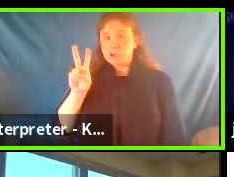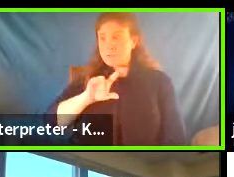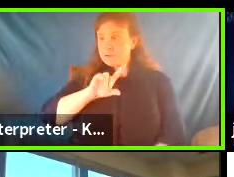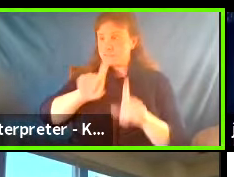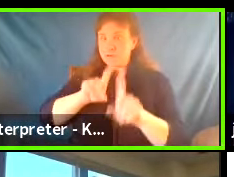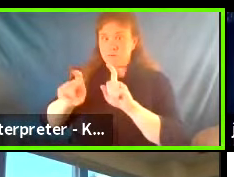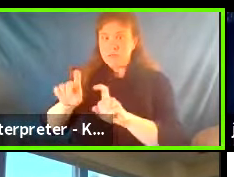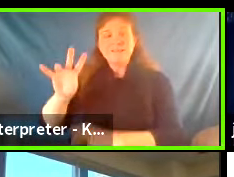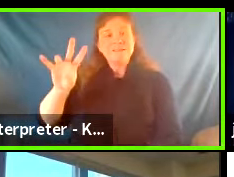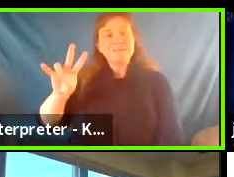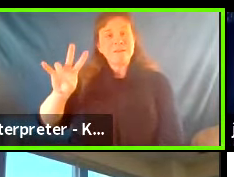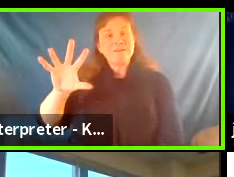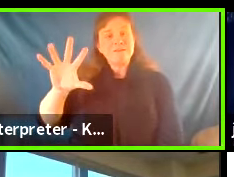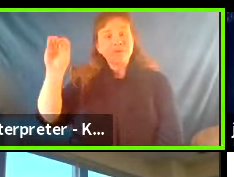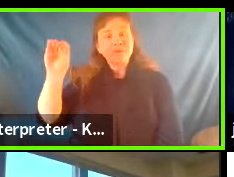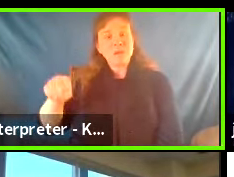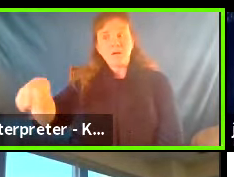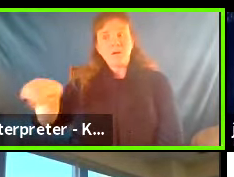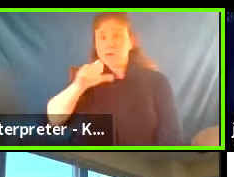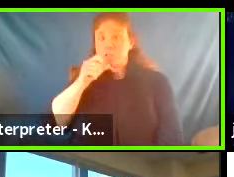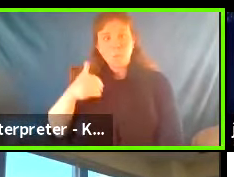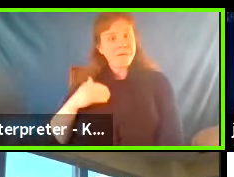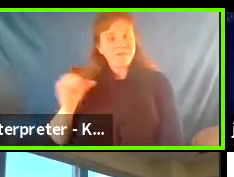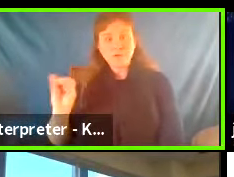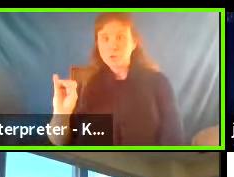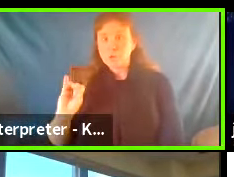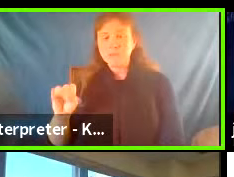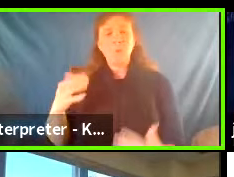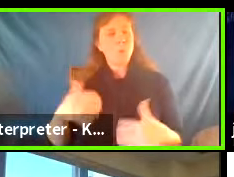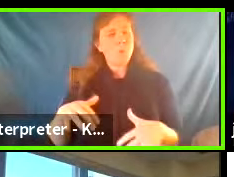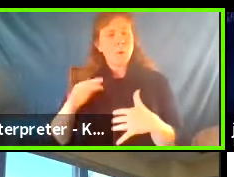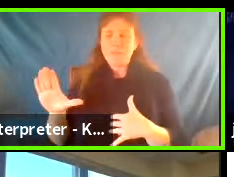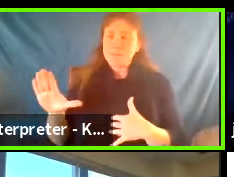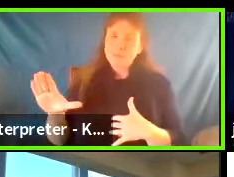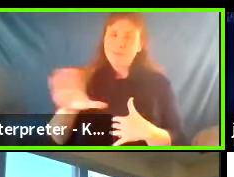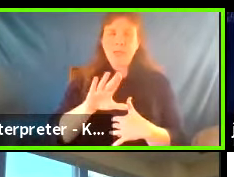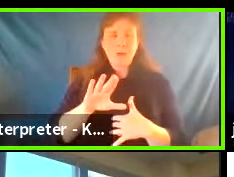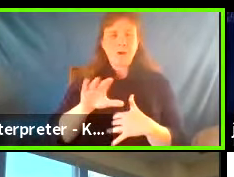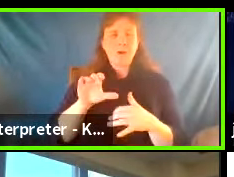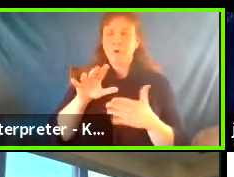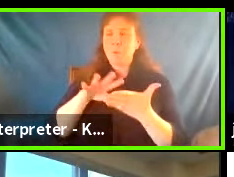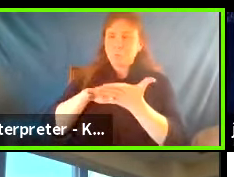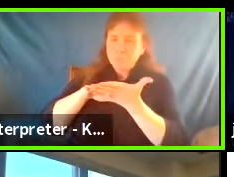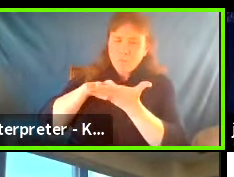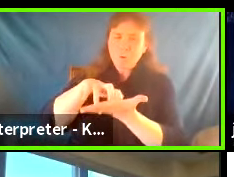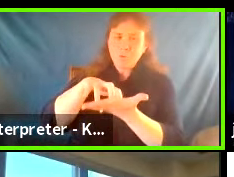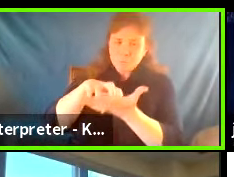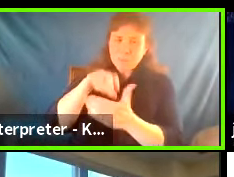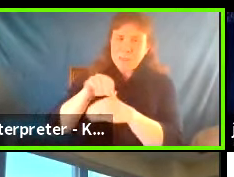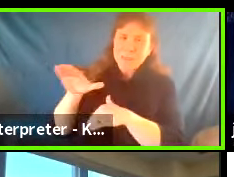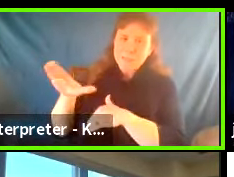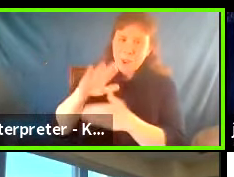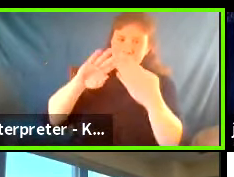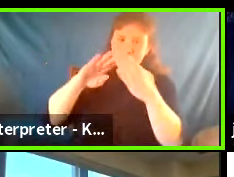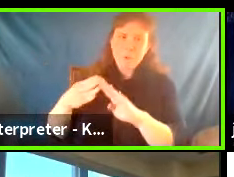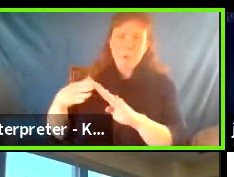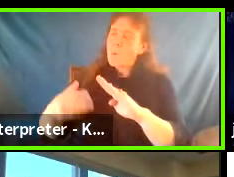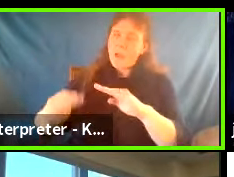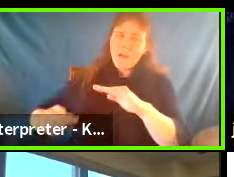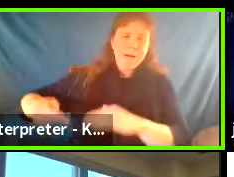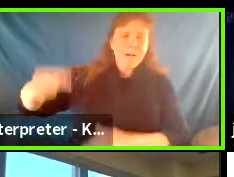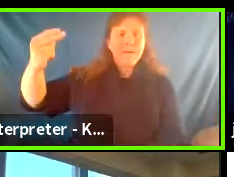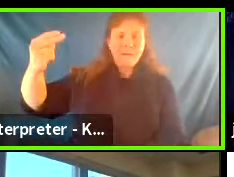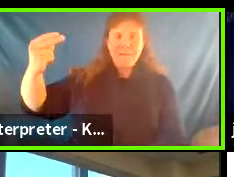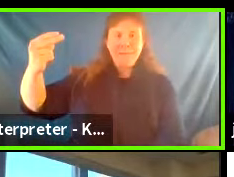real reality that the level of vulnerability is incredibly high. And so you asked Dr. Harrisburg